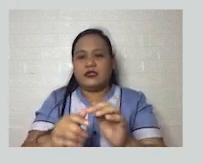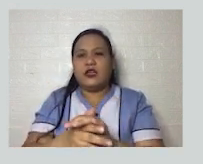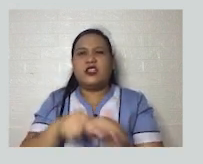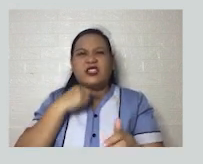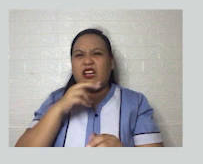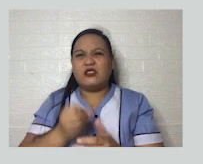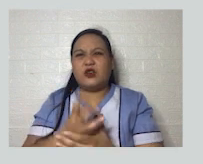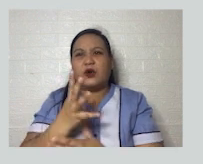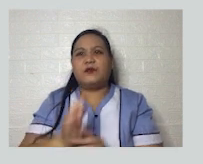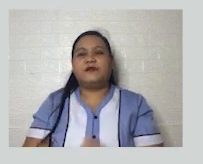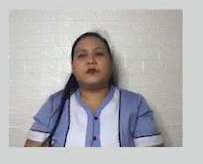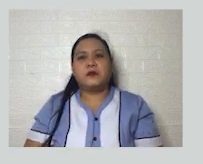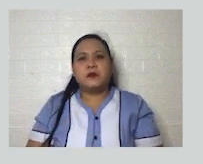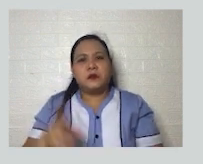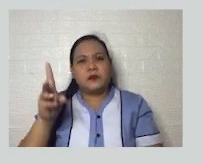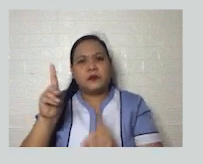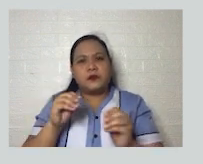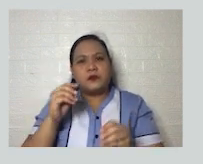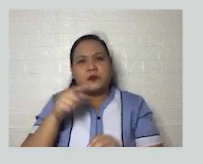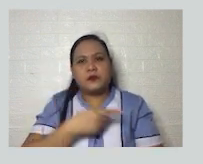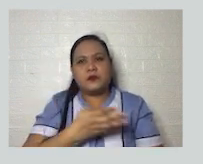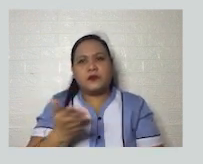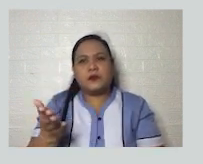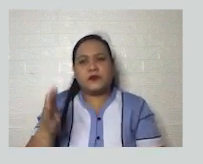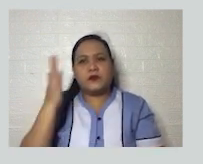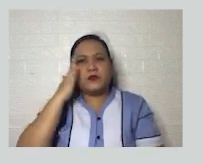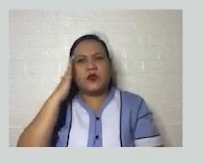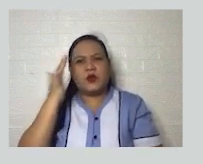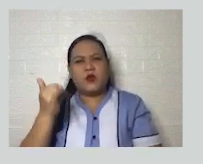Do you know why seeds do not germinate?